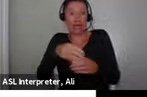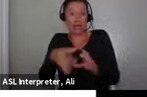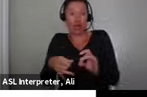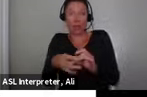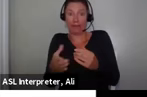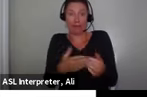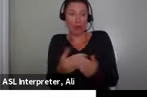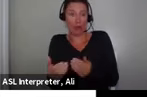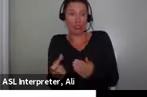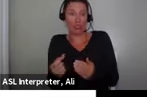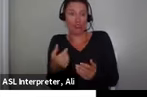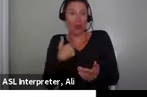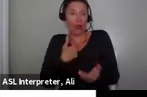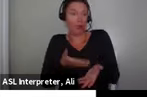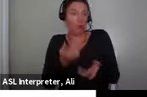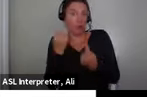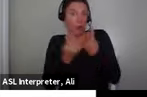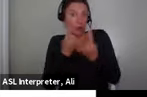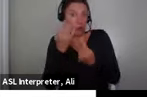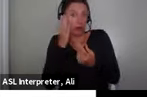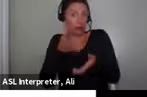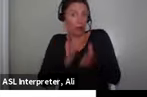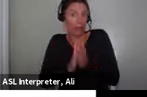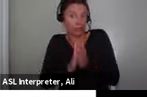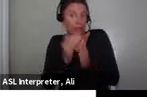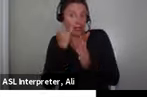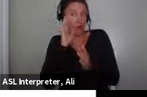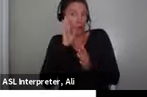that going to happen?